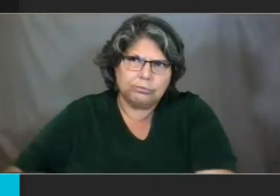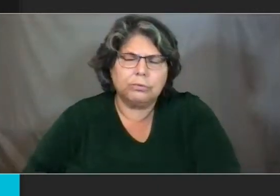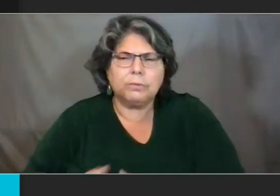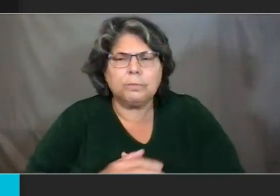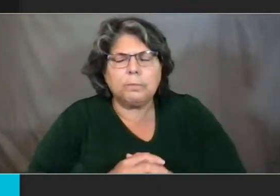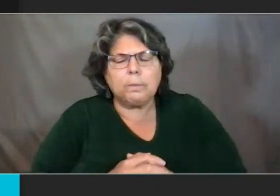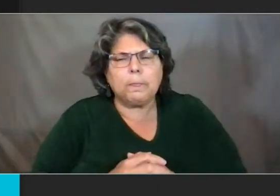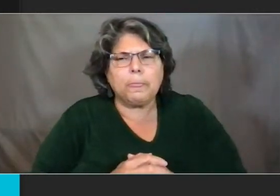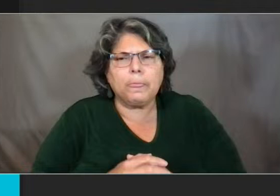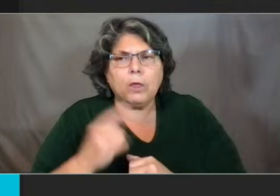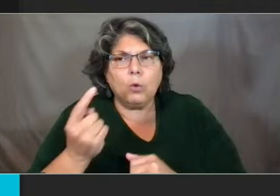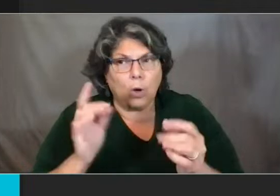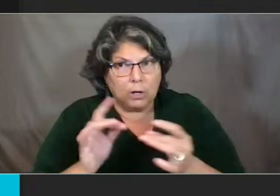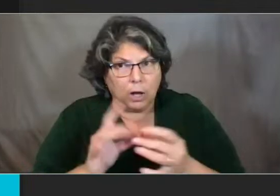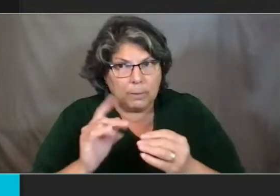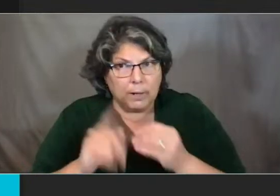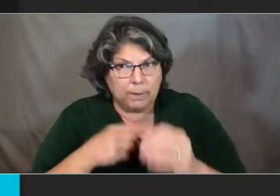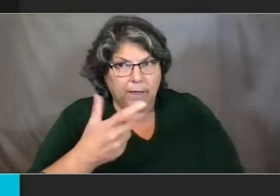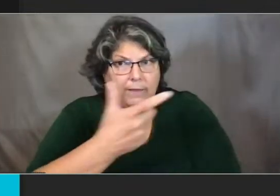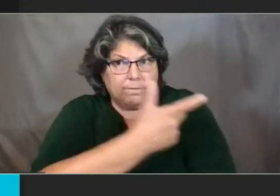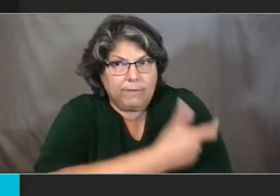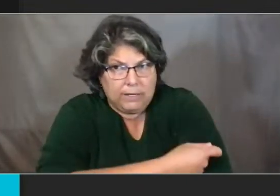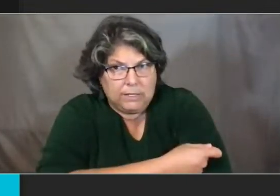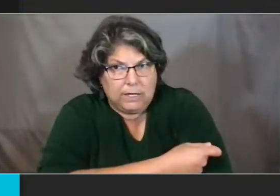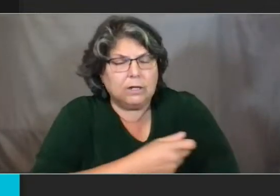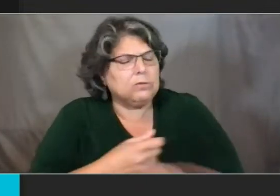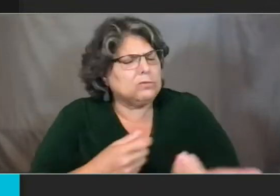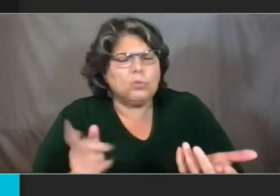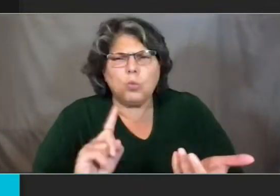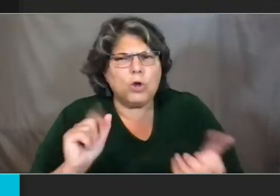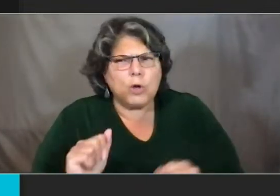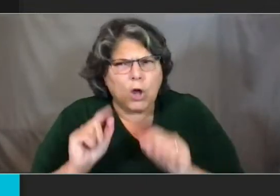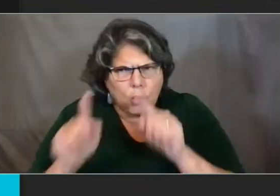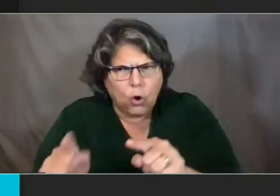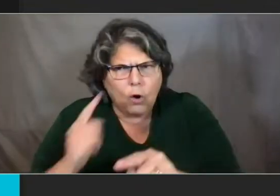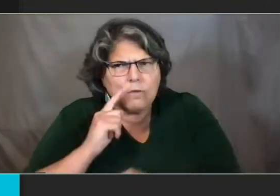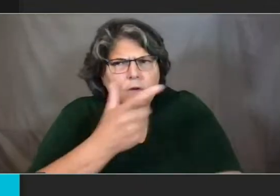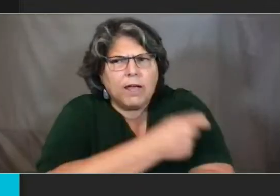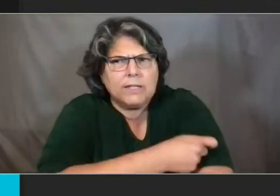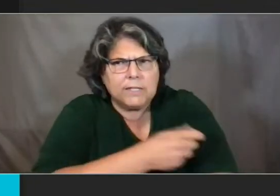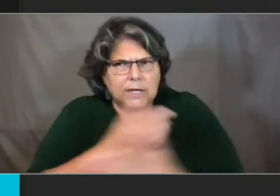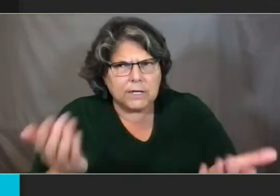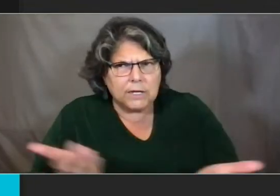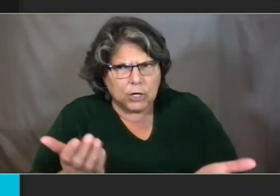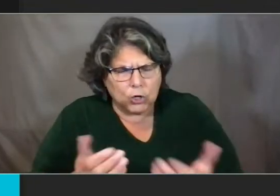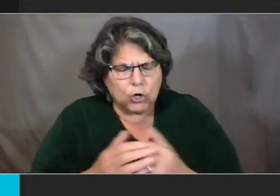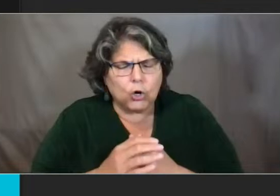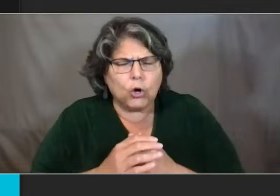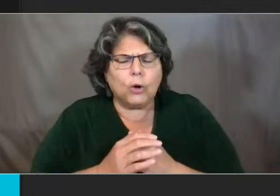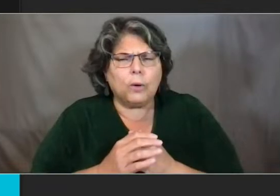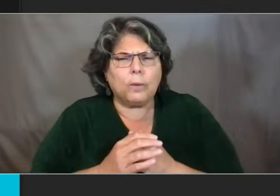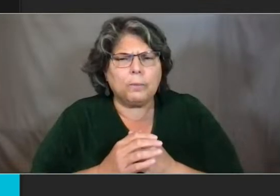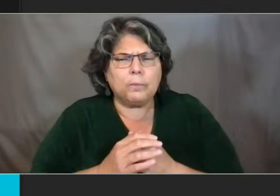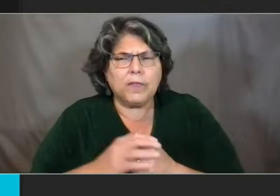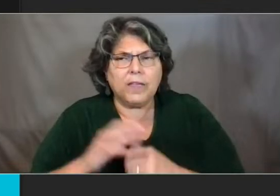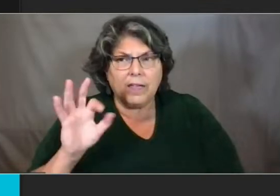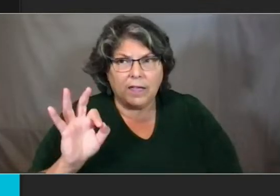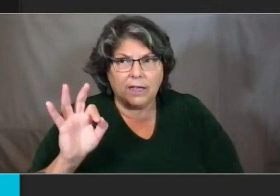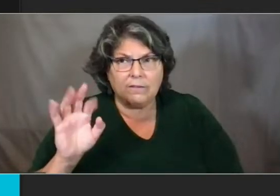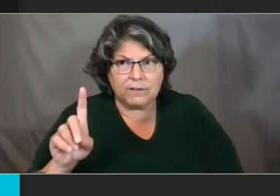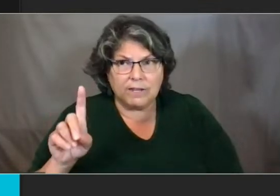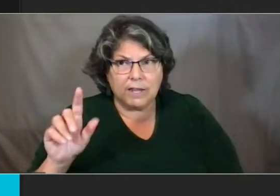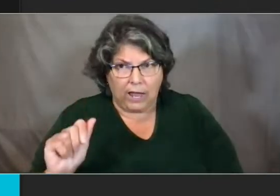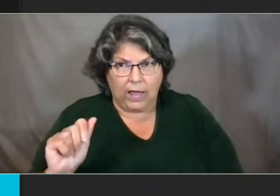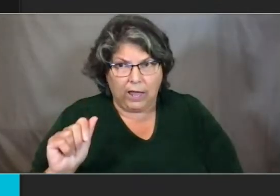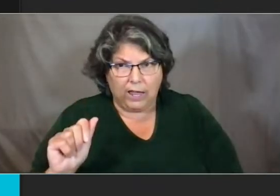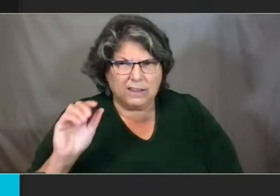about the vaccines, we shared where you can get the vaccines in our county, and that is that FDA approval, FDA,